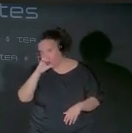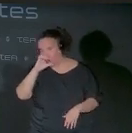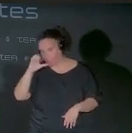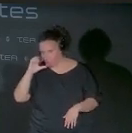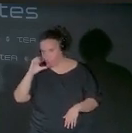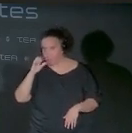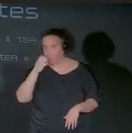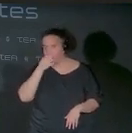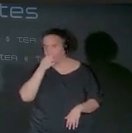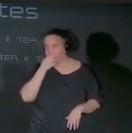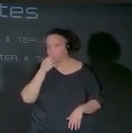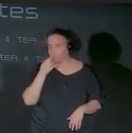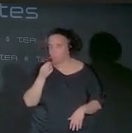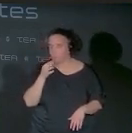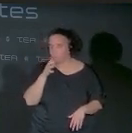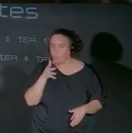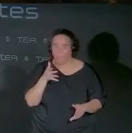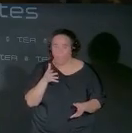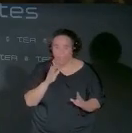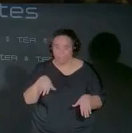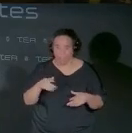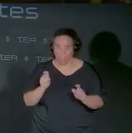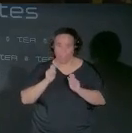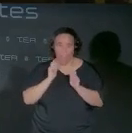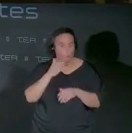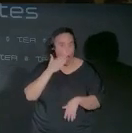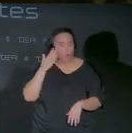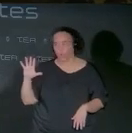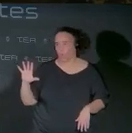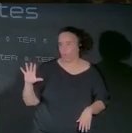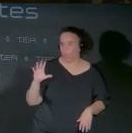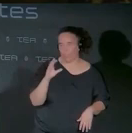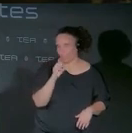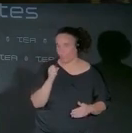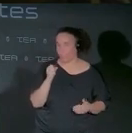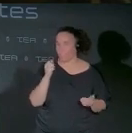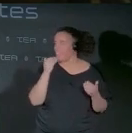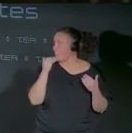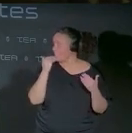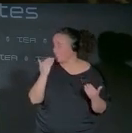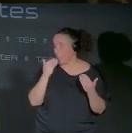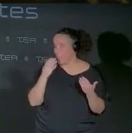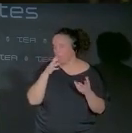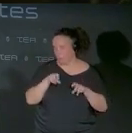for joining us. Thank you.